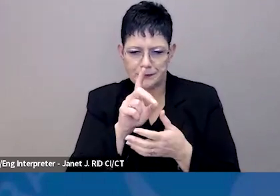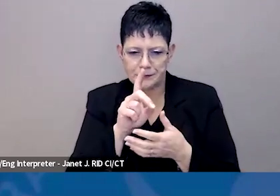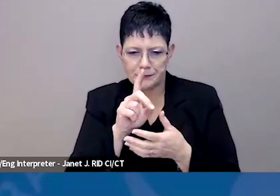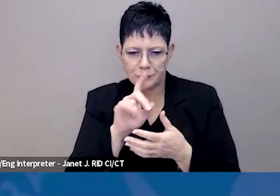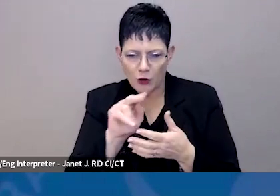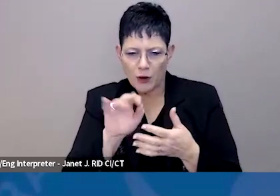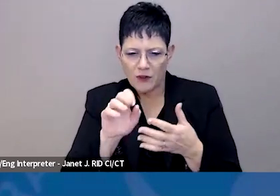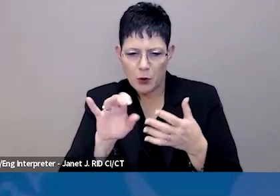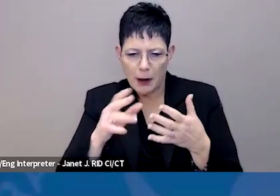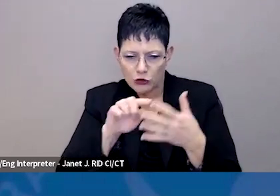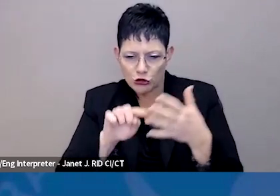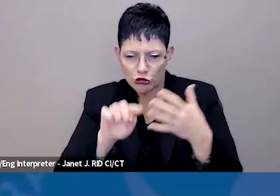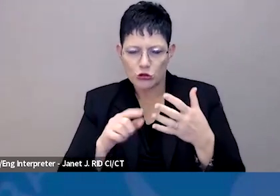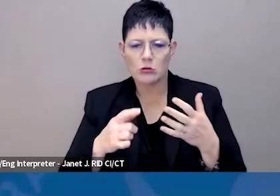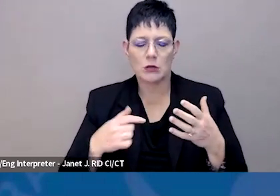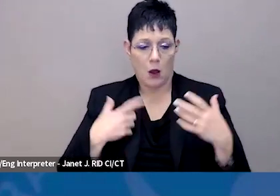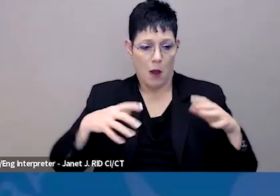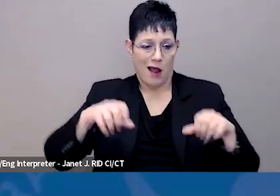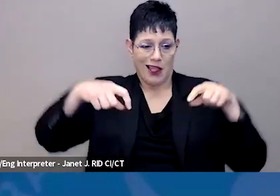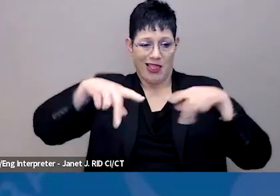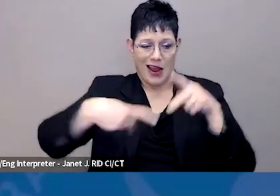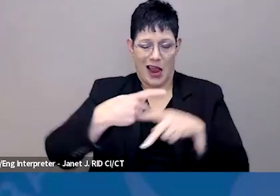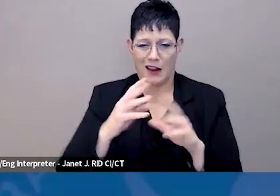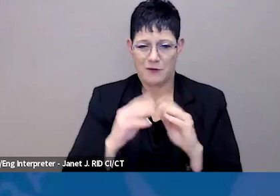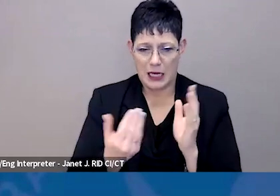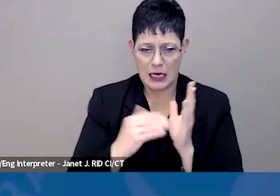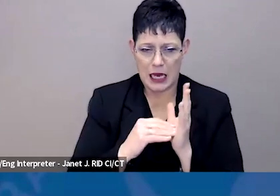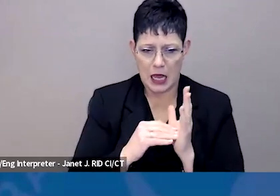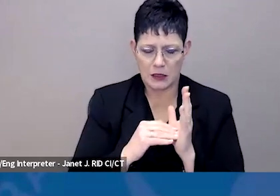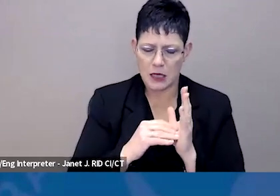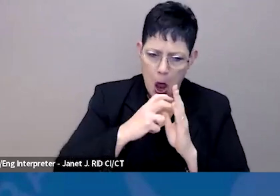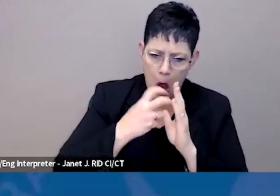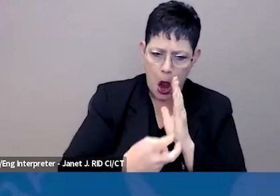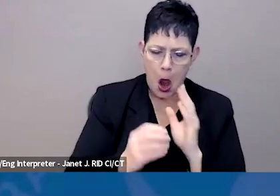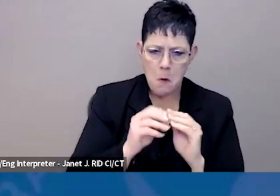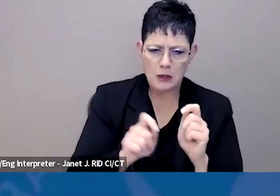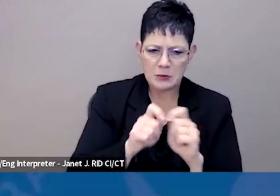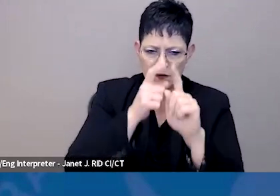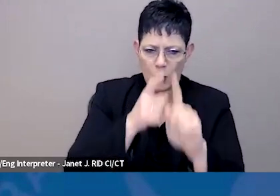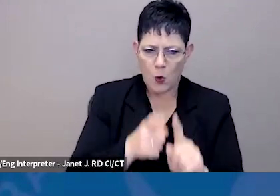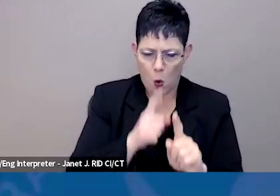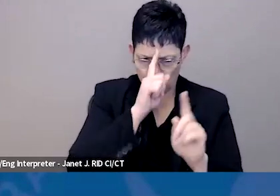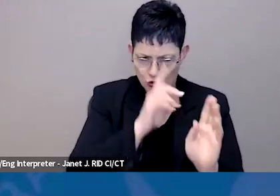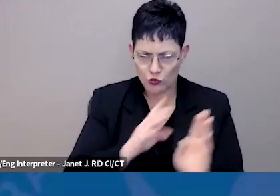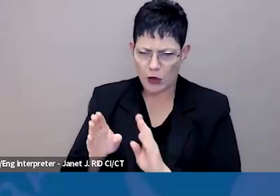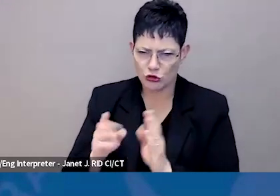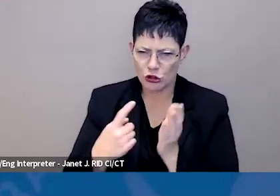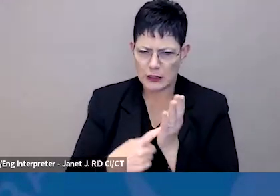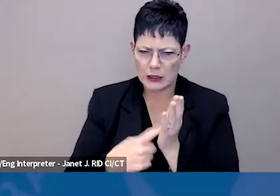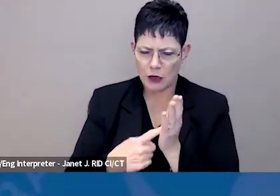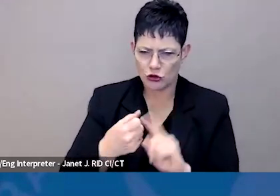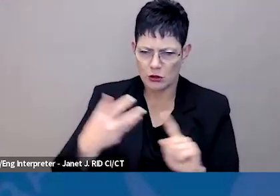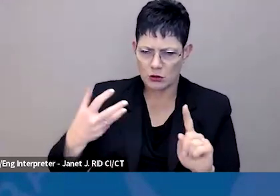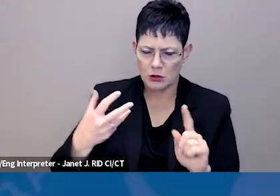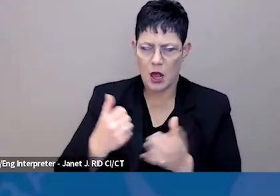meeting like this to begin to delve into a couple of the other goals in the strategy and really begin to help us